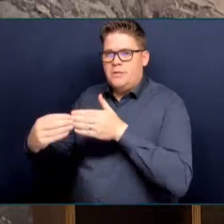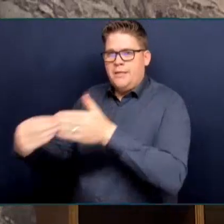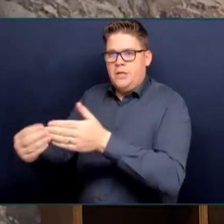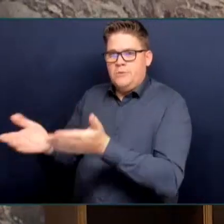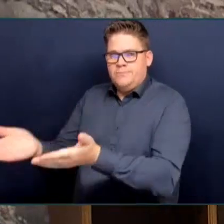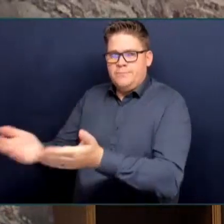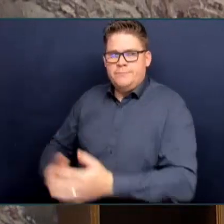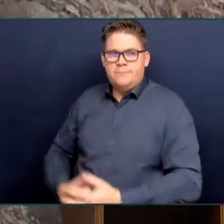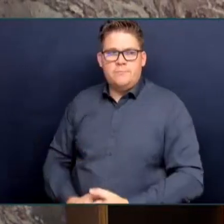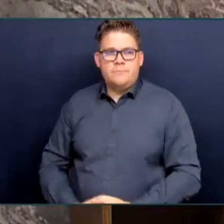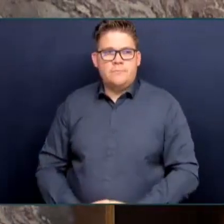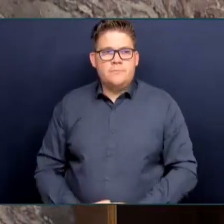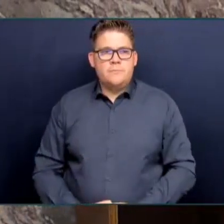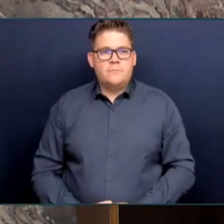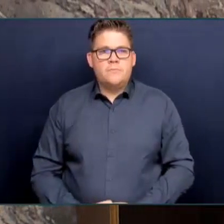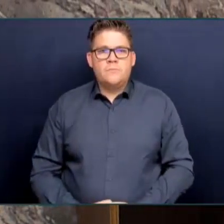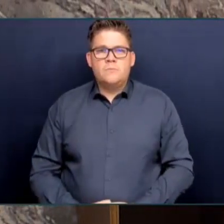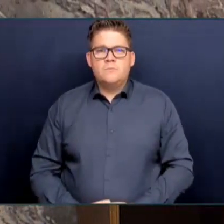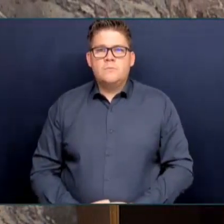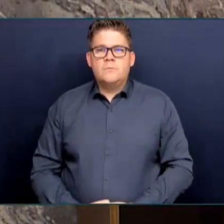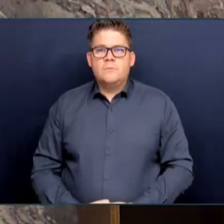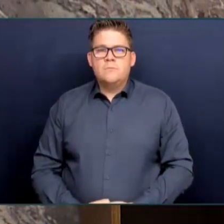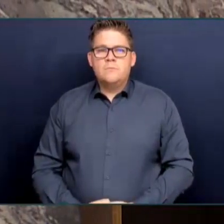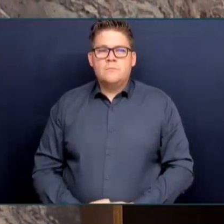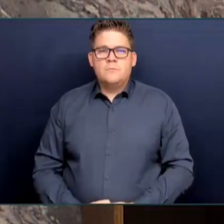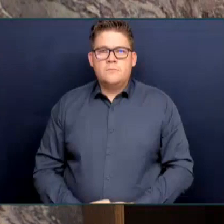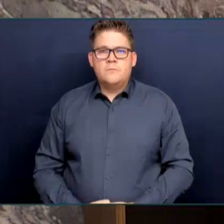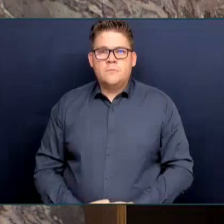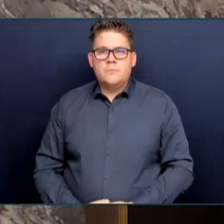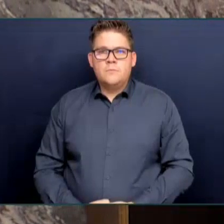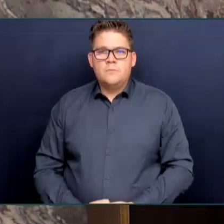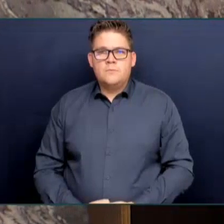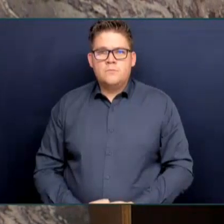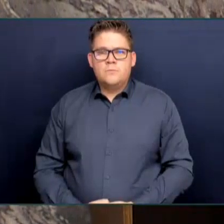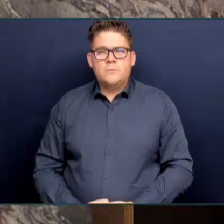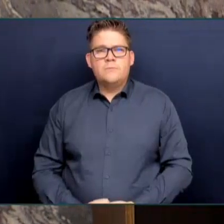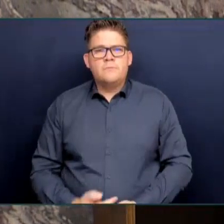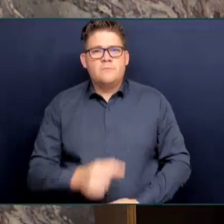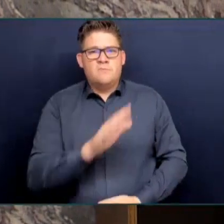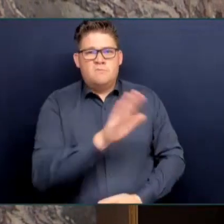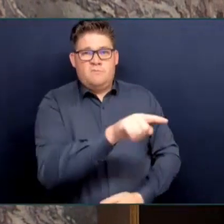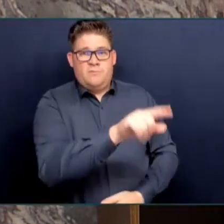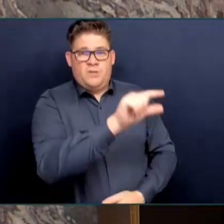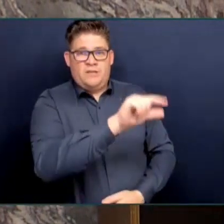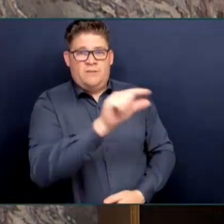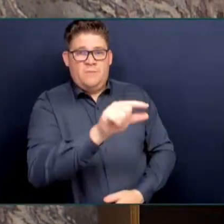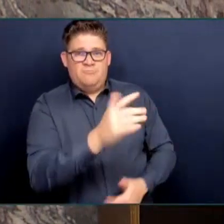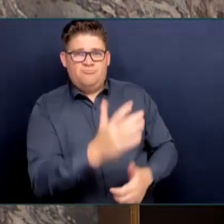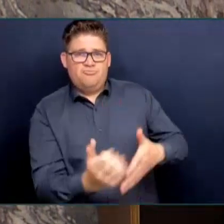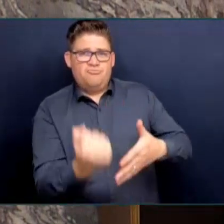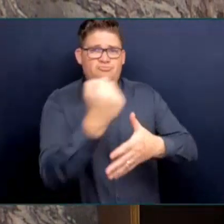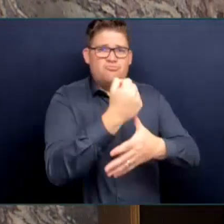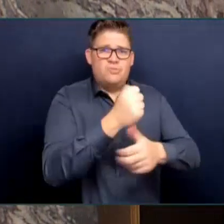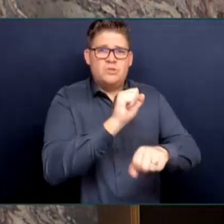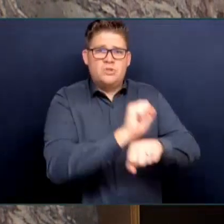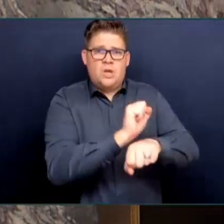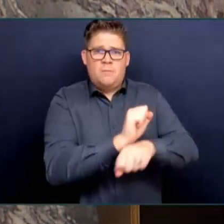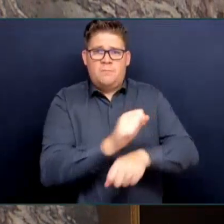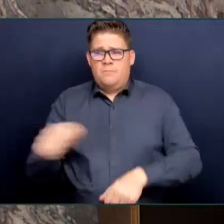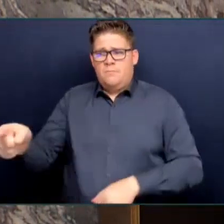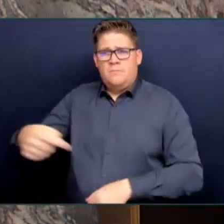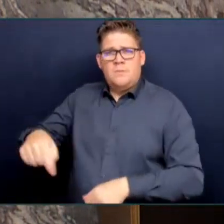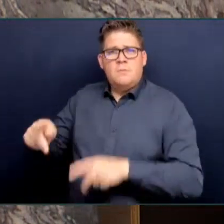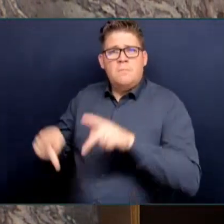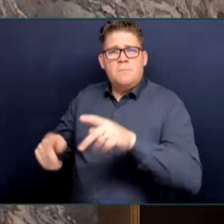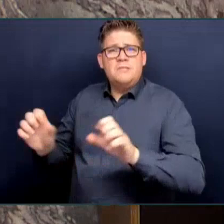safe. But every single day in Vancouver alone, 4 people are subject to random and violent assaults. On the